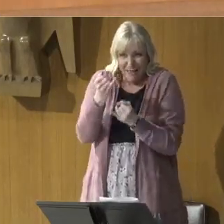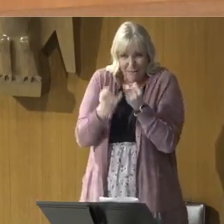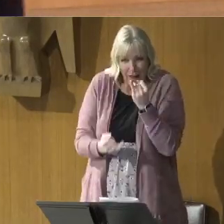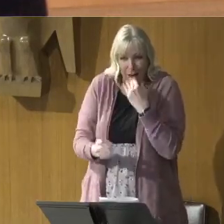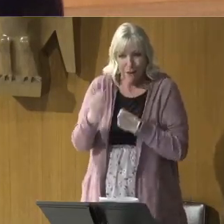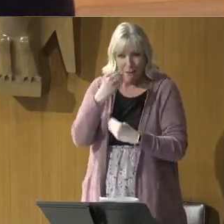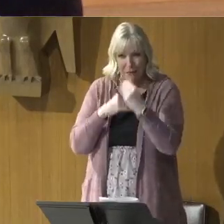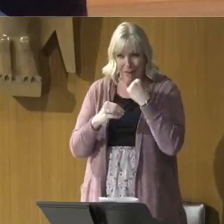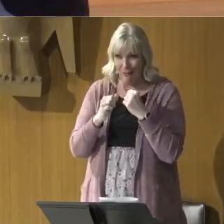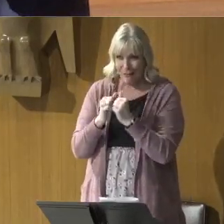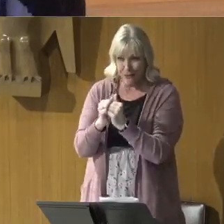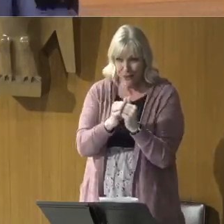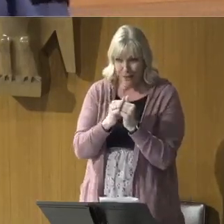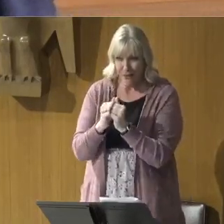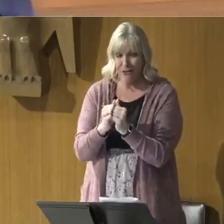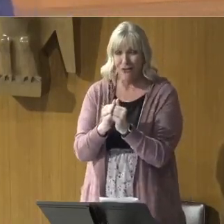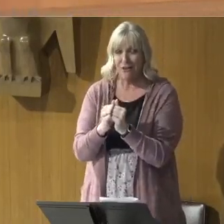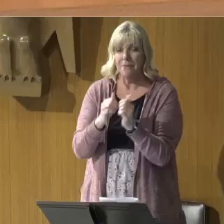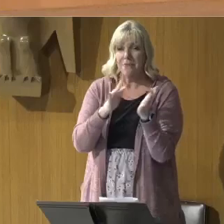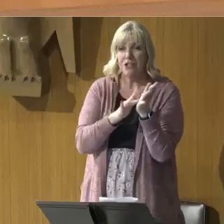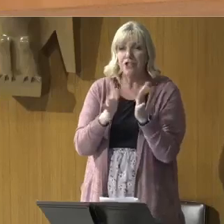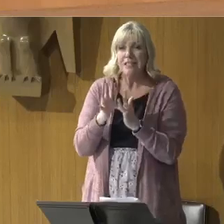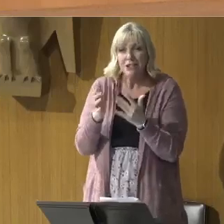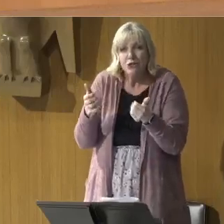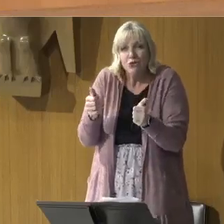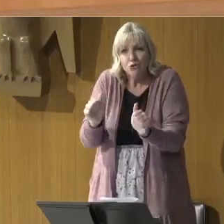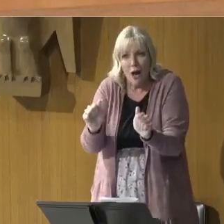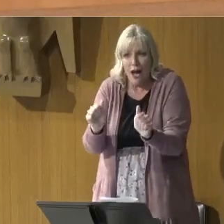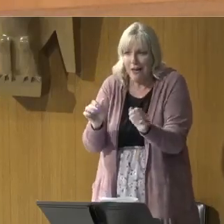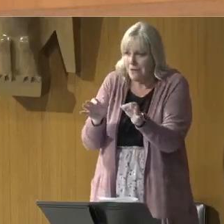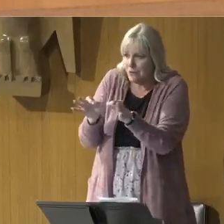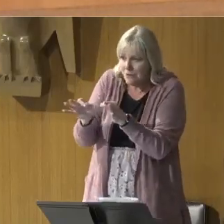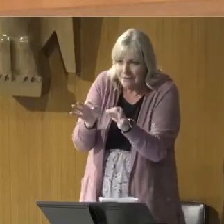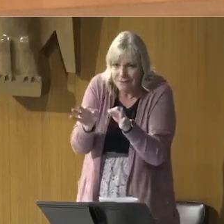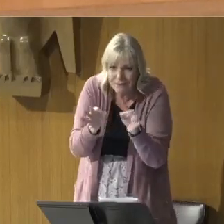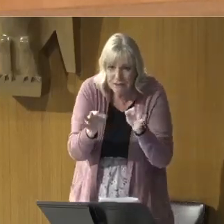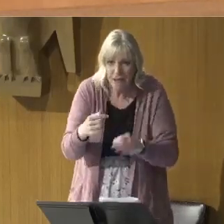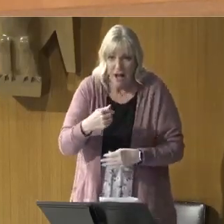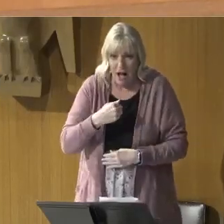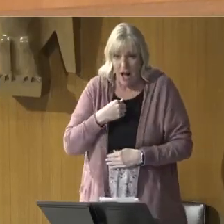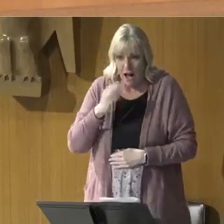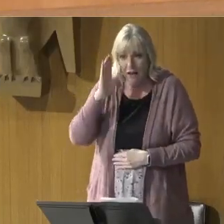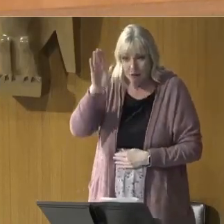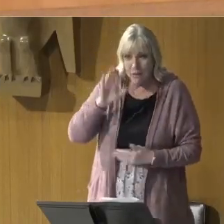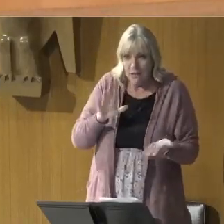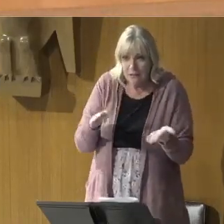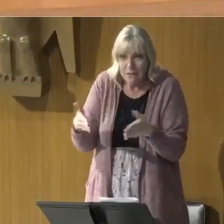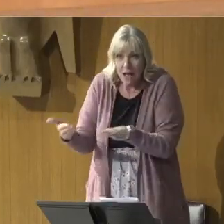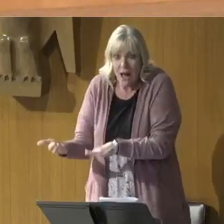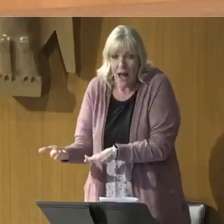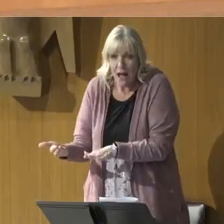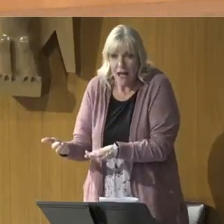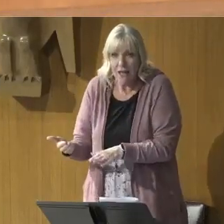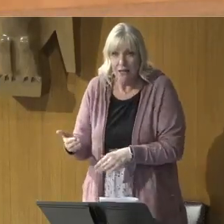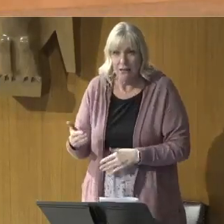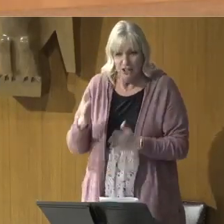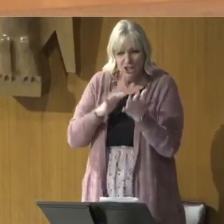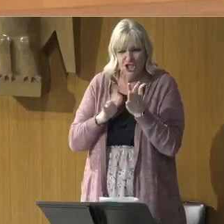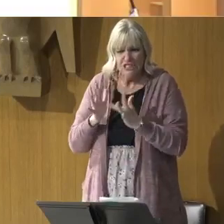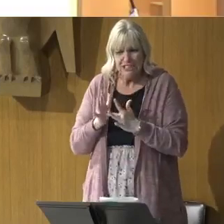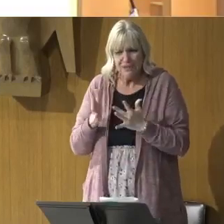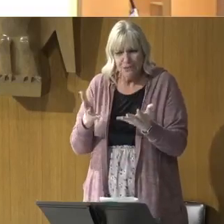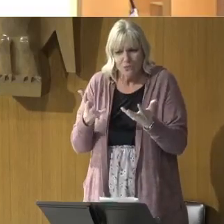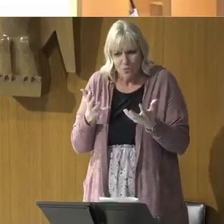meal together, when He tries to share with them that He is going to be put to death, His mind is on doing